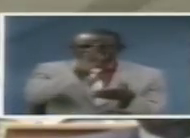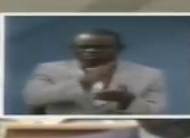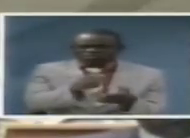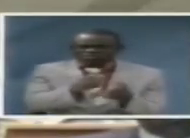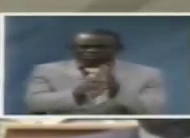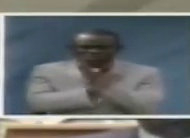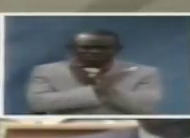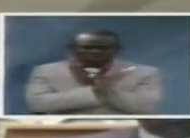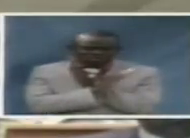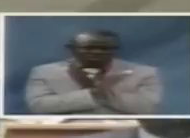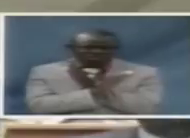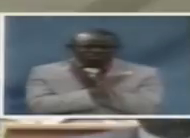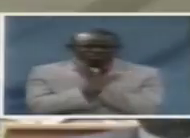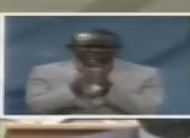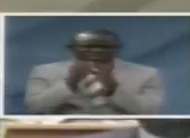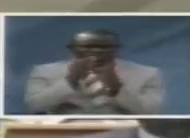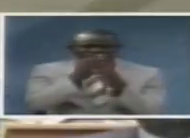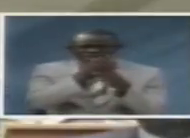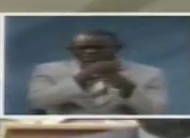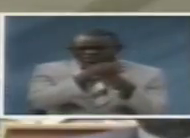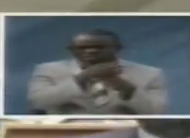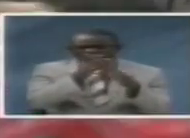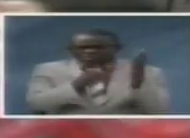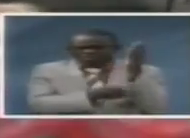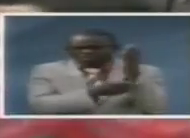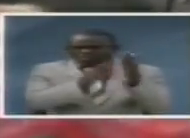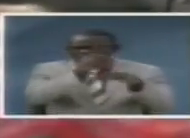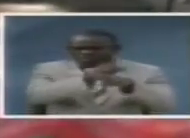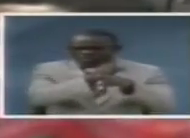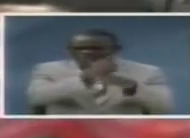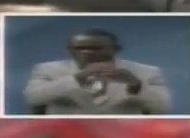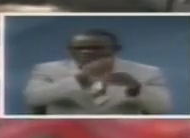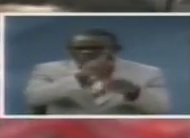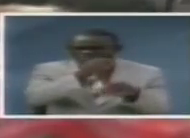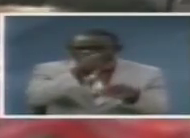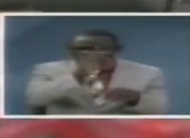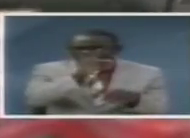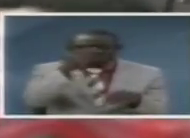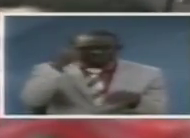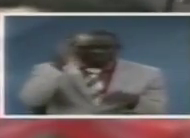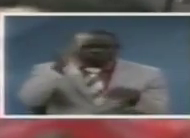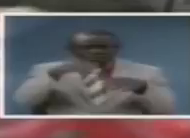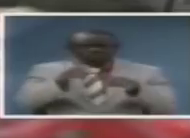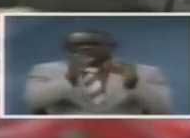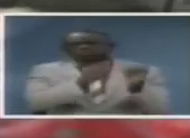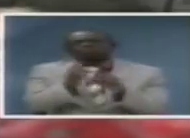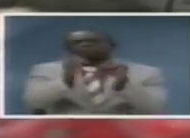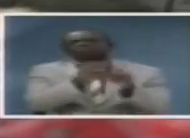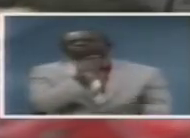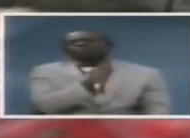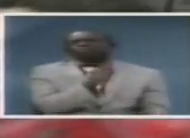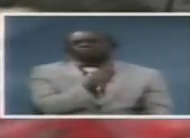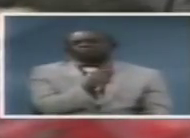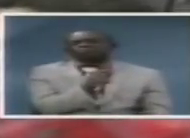Zambia Aquaculture Enterprise Development Project in 2018. This is aimed,